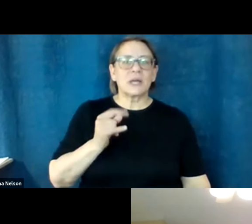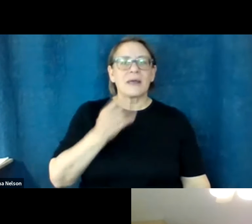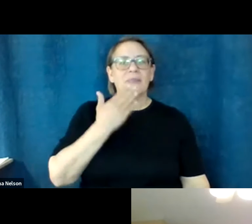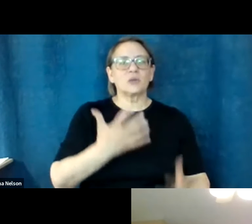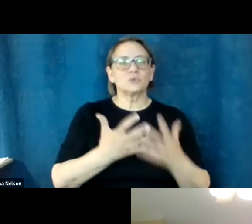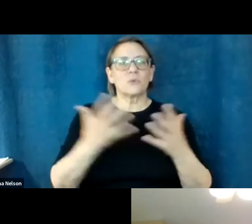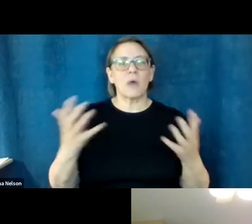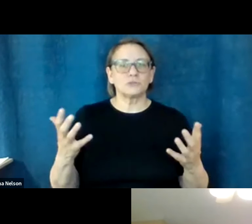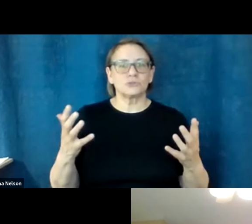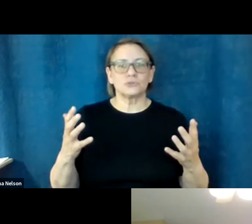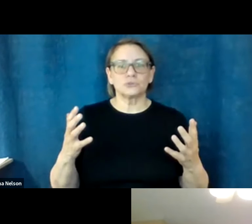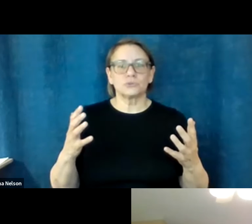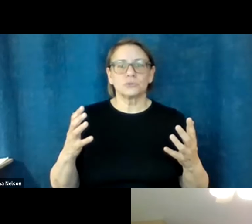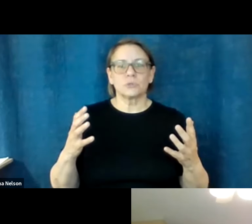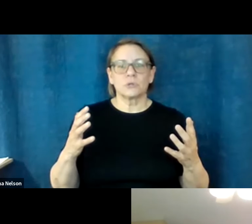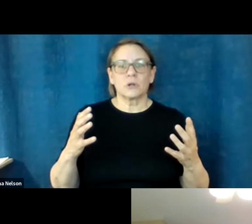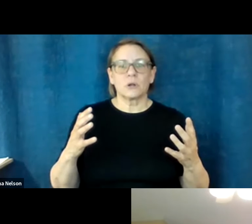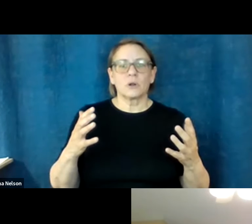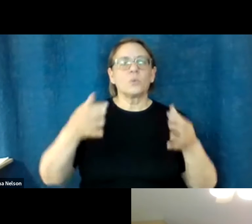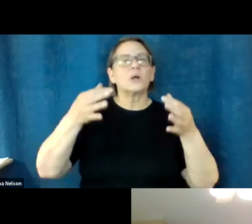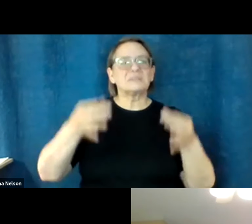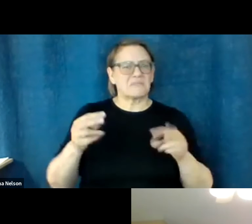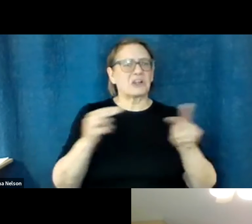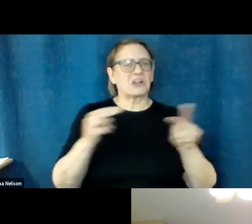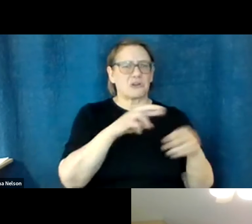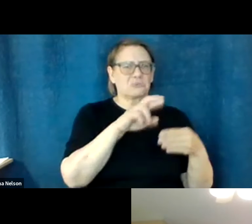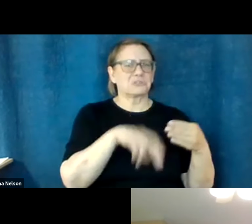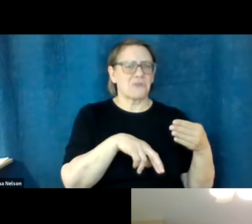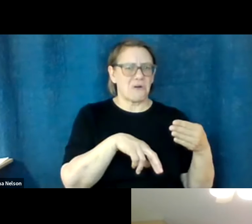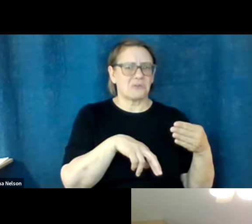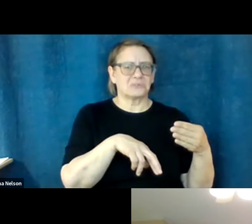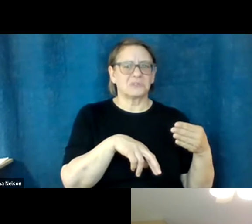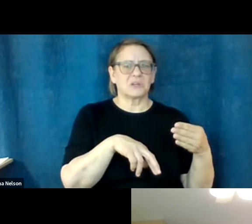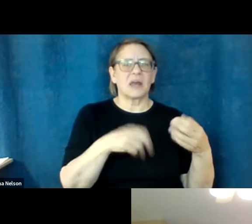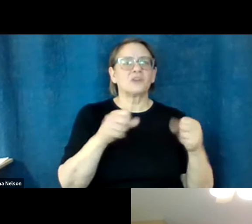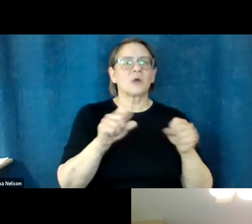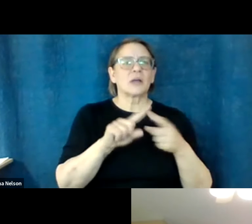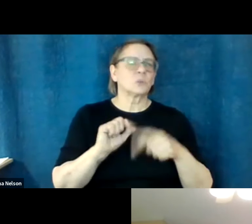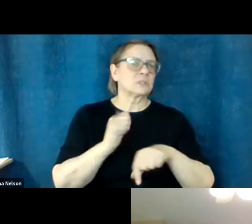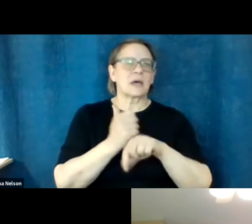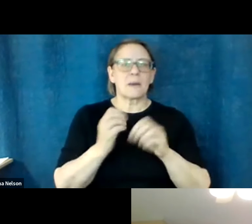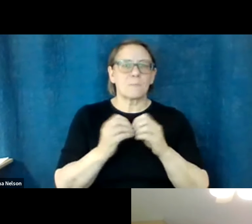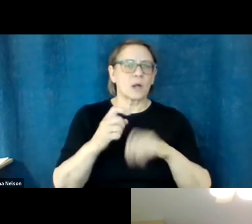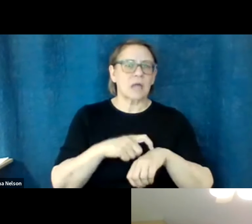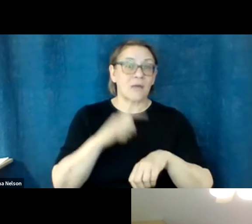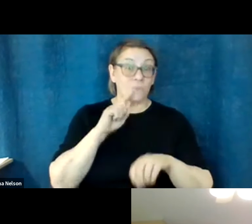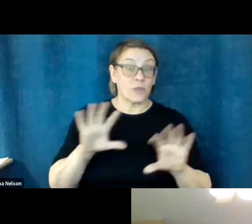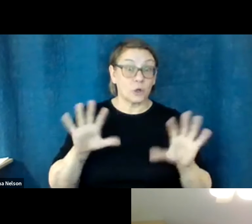much. And I will definitely look at the result, and I'll try to set up more time for the